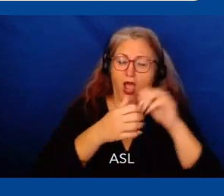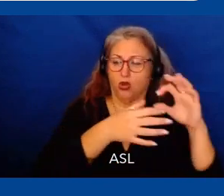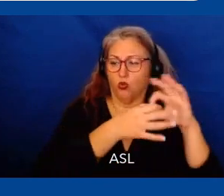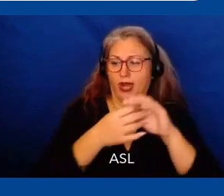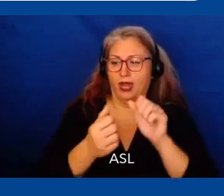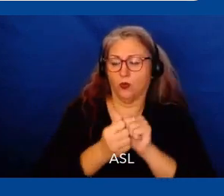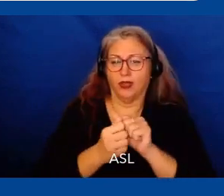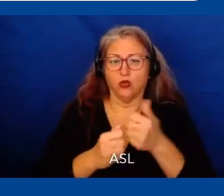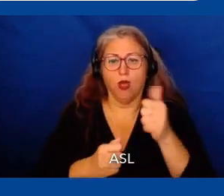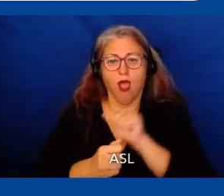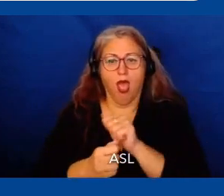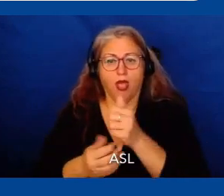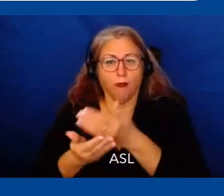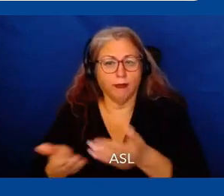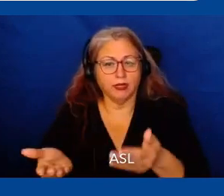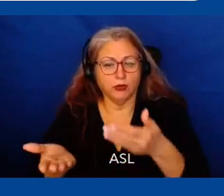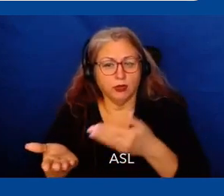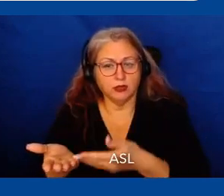other materials?